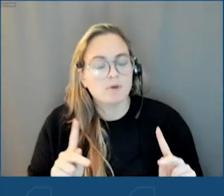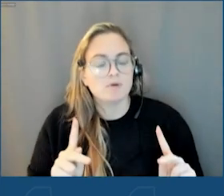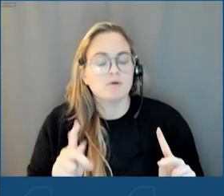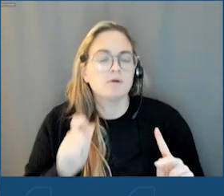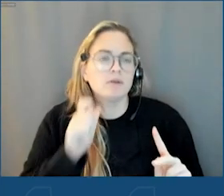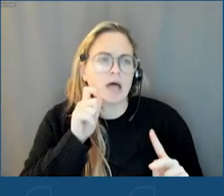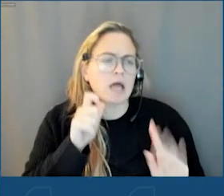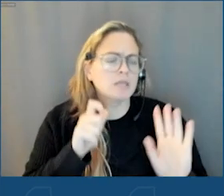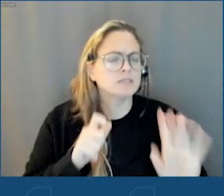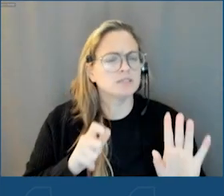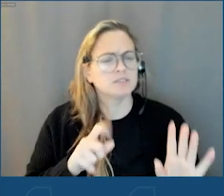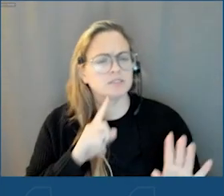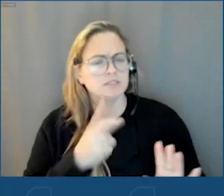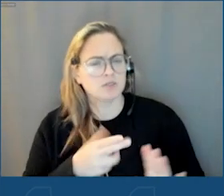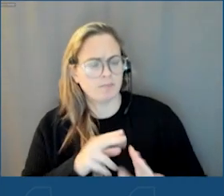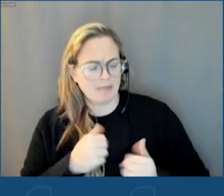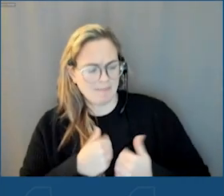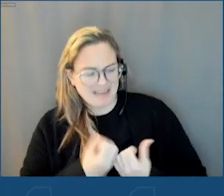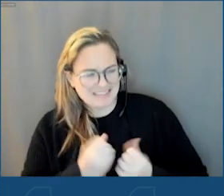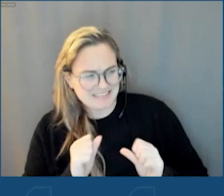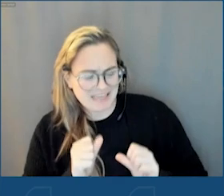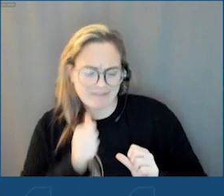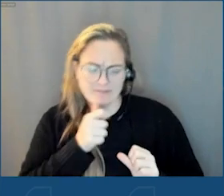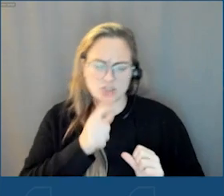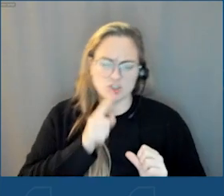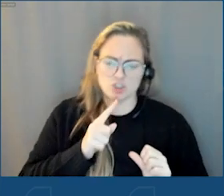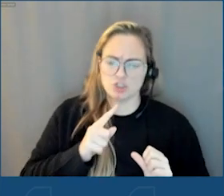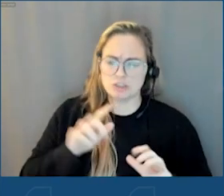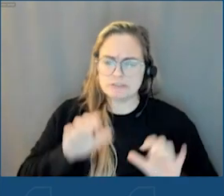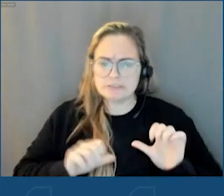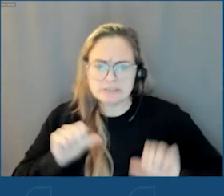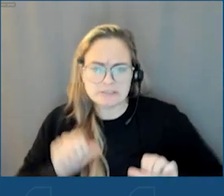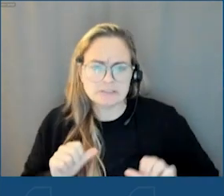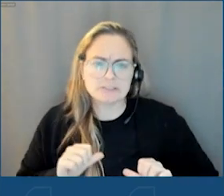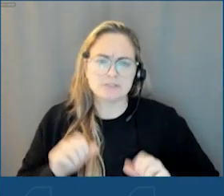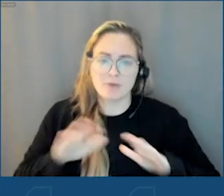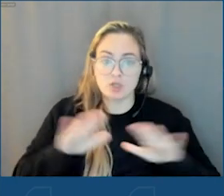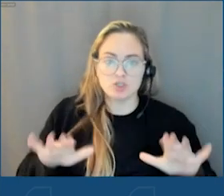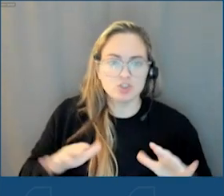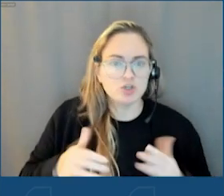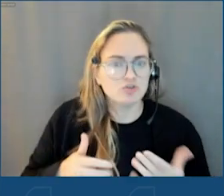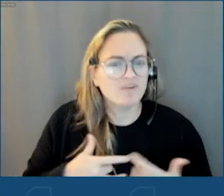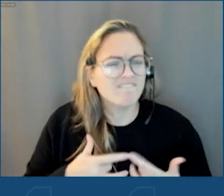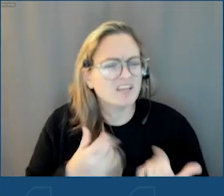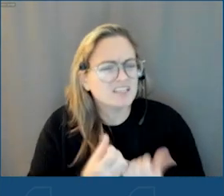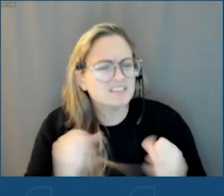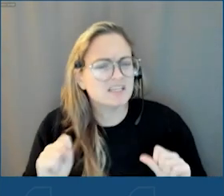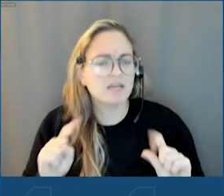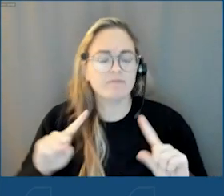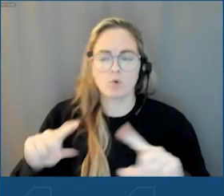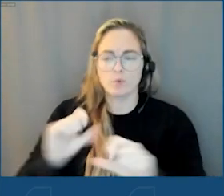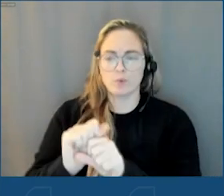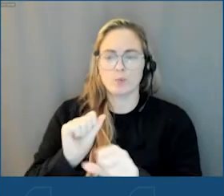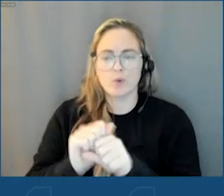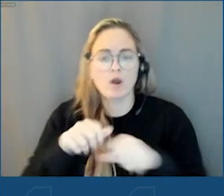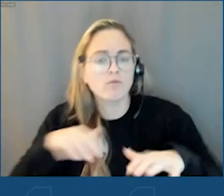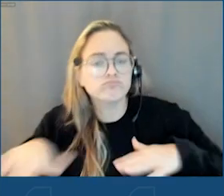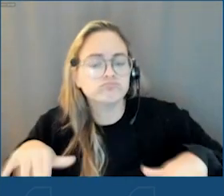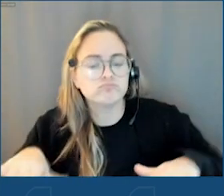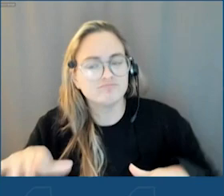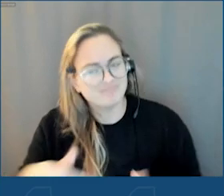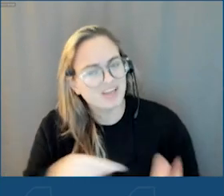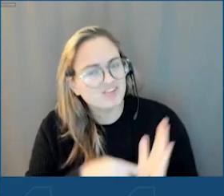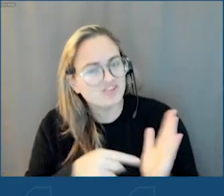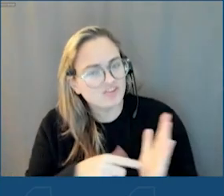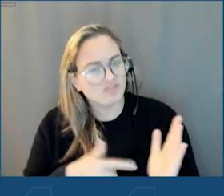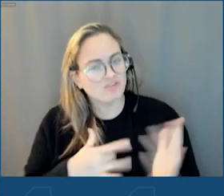question their own safety, their children's safety when they're going to school, walking down the street, going to their jobs, because they deserve that. That's a